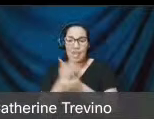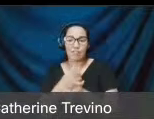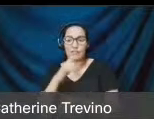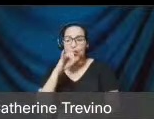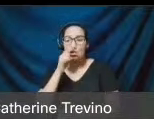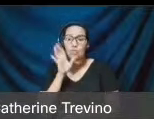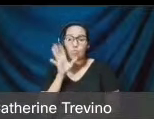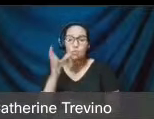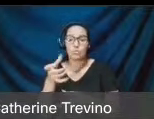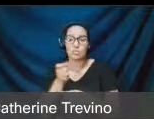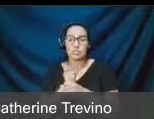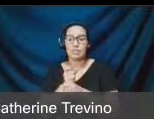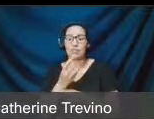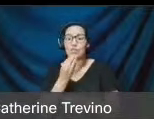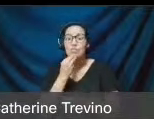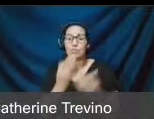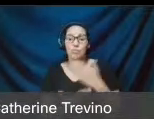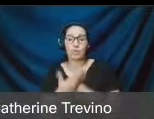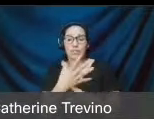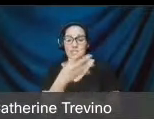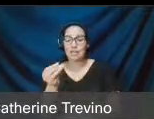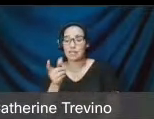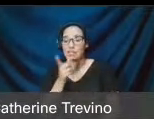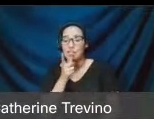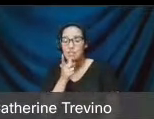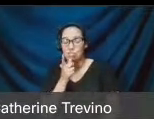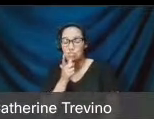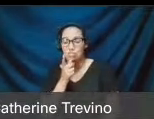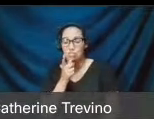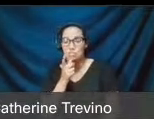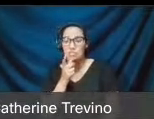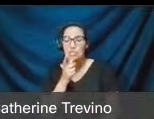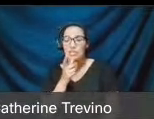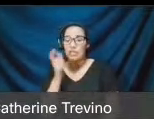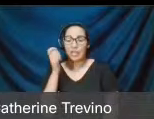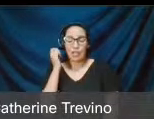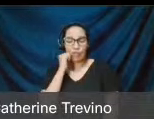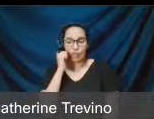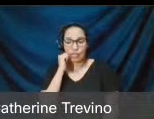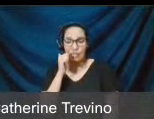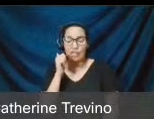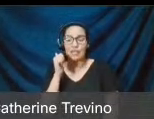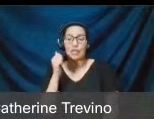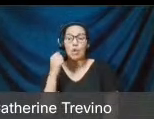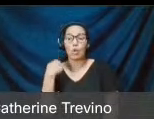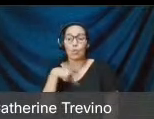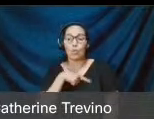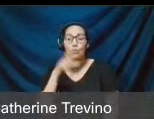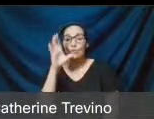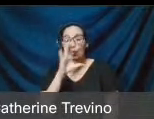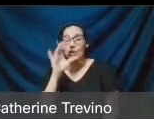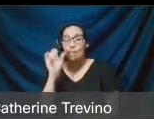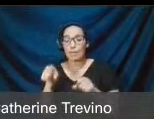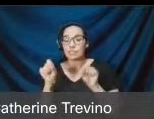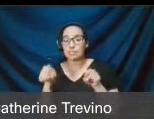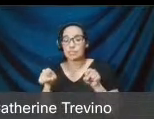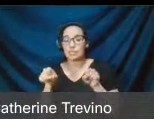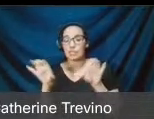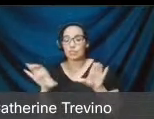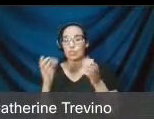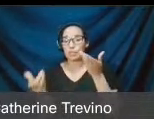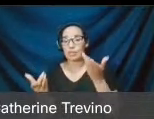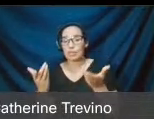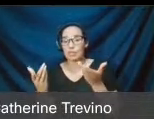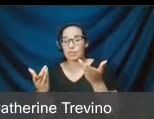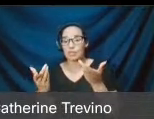a breakfast and a lunch every single day. We'll look at the possibility of doing maybe